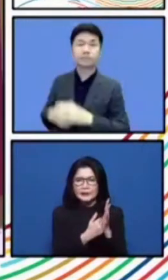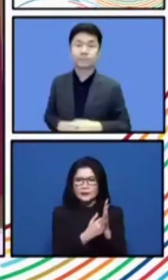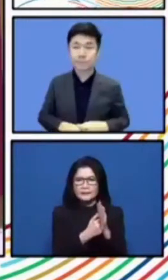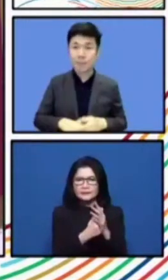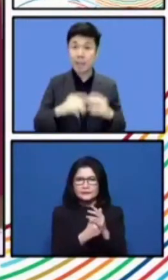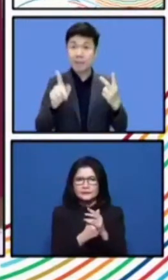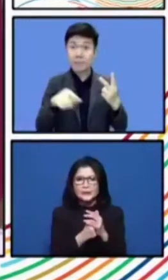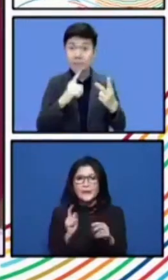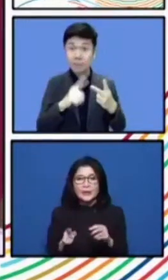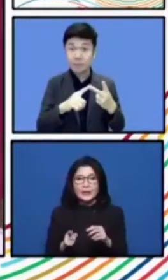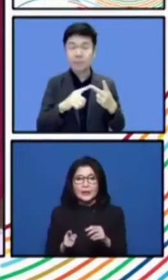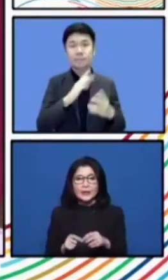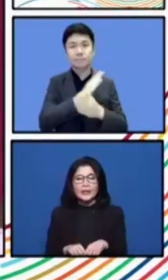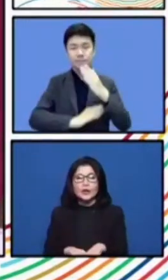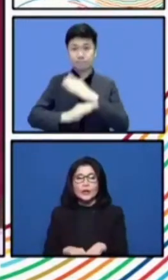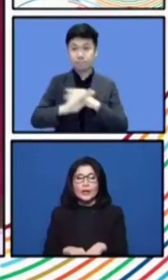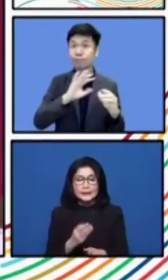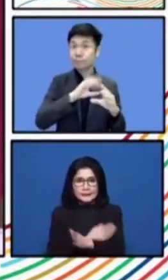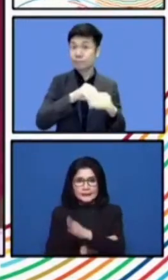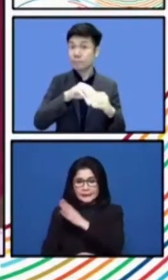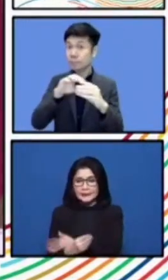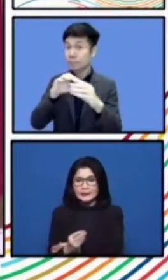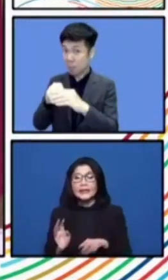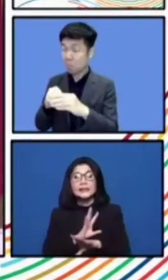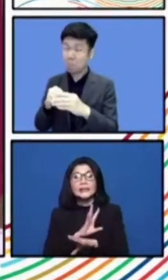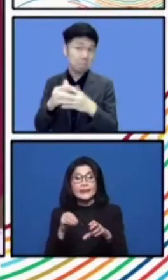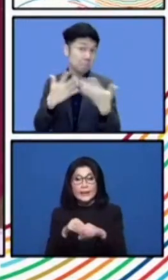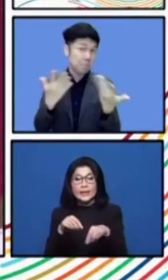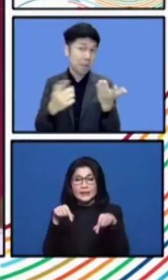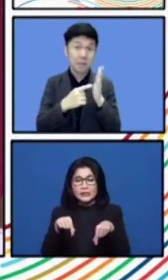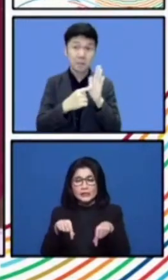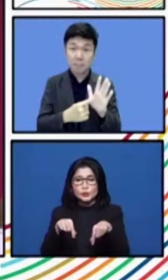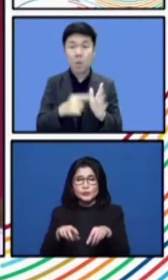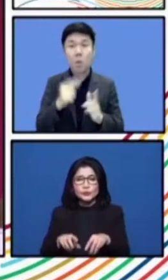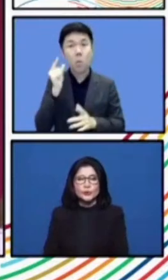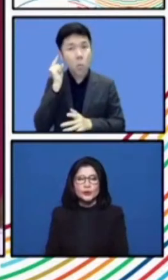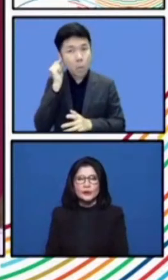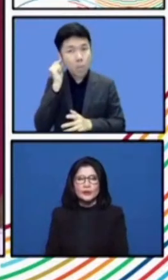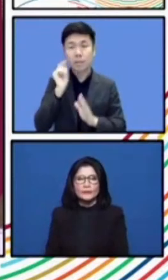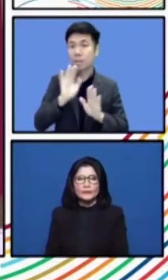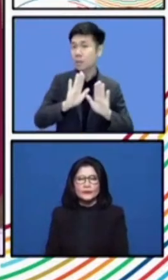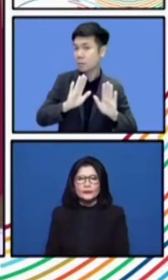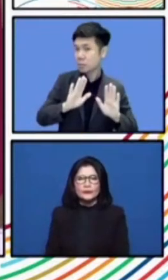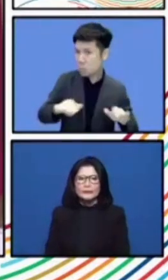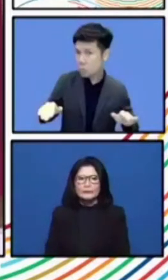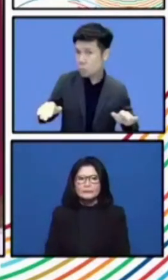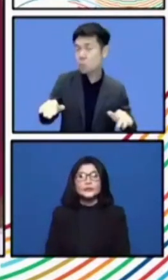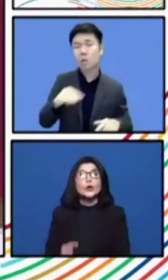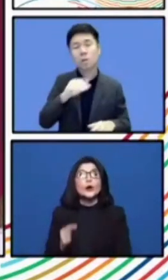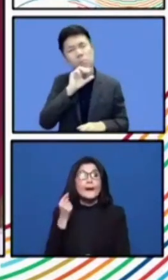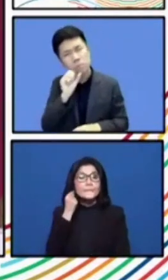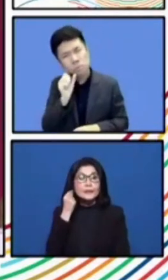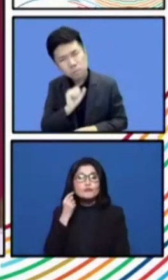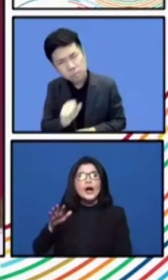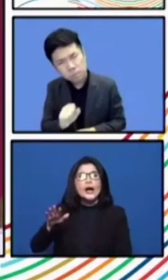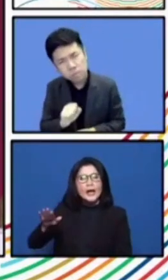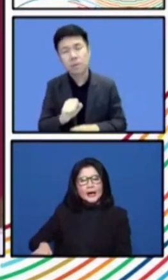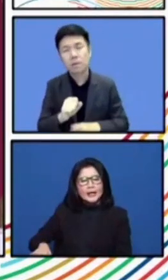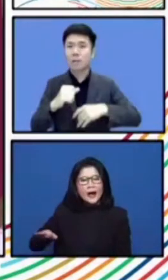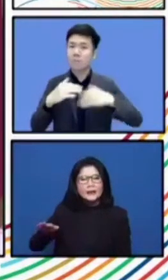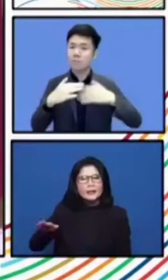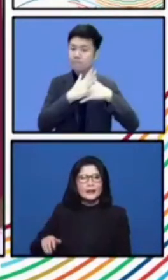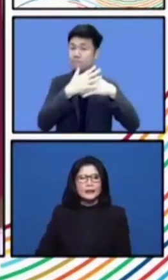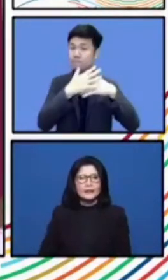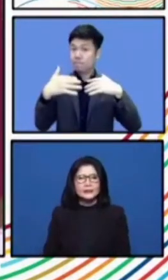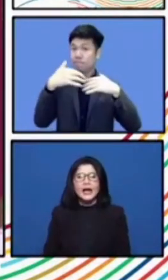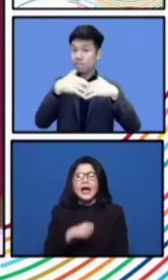with disability including but not limited to women children's older persons as the next minority